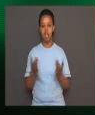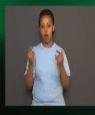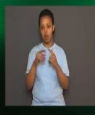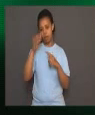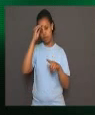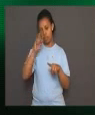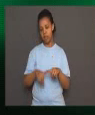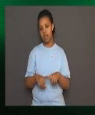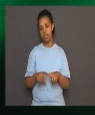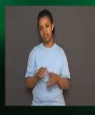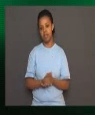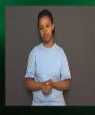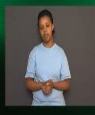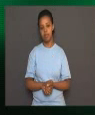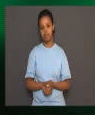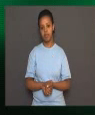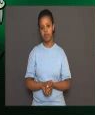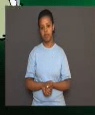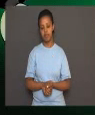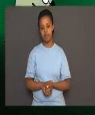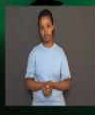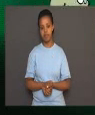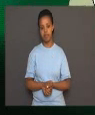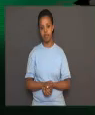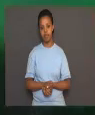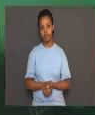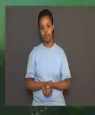Let's get back to our lesson.